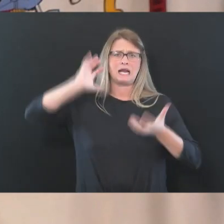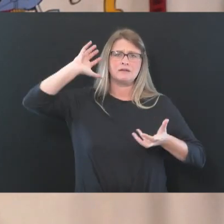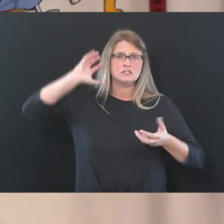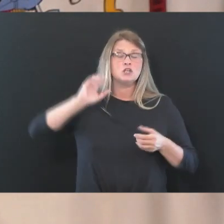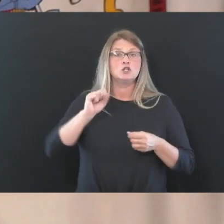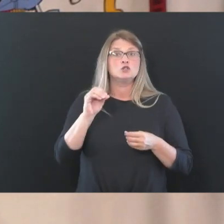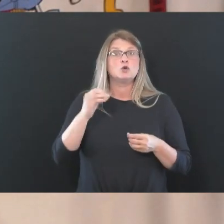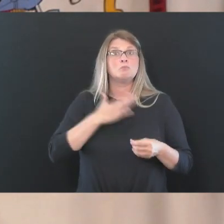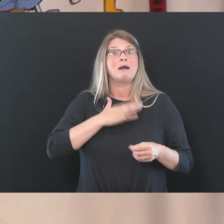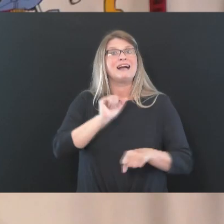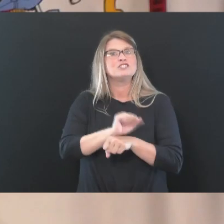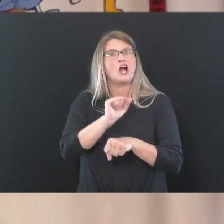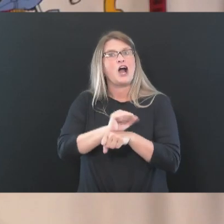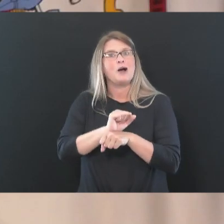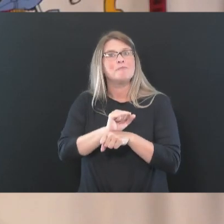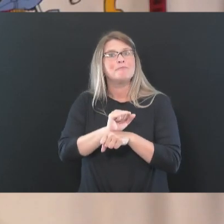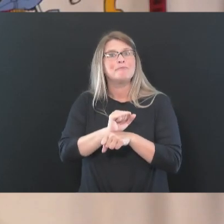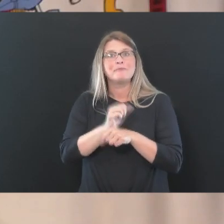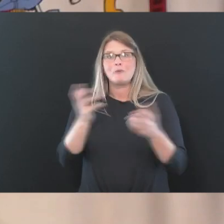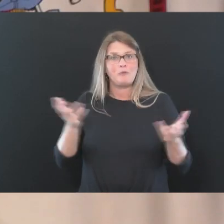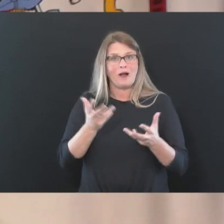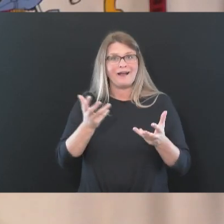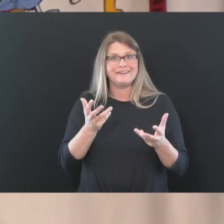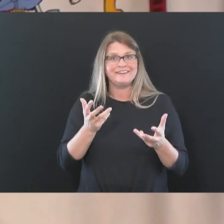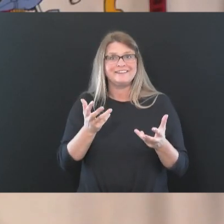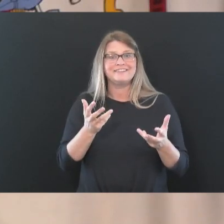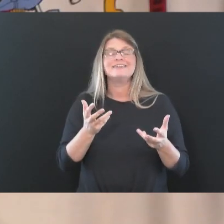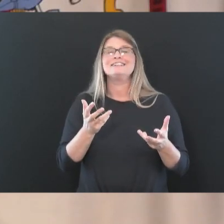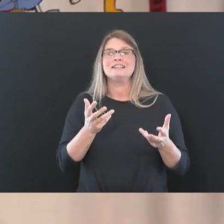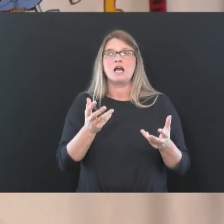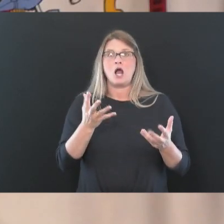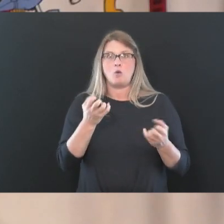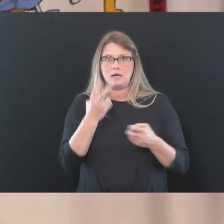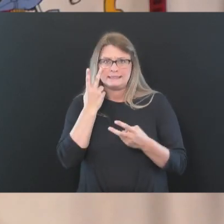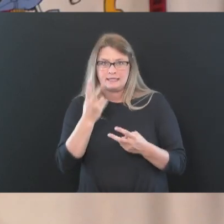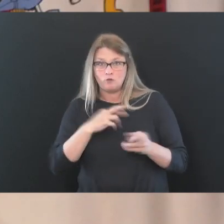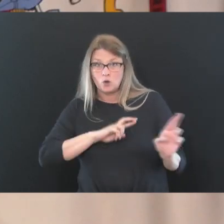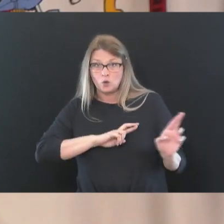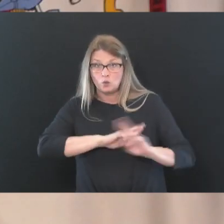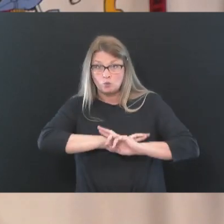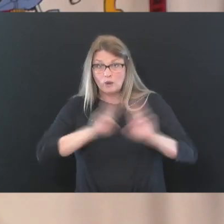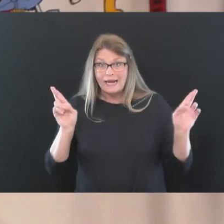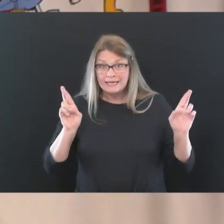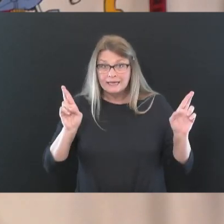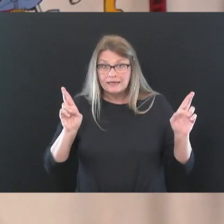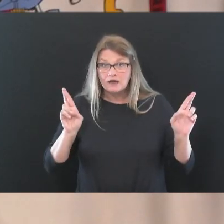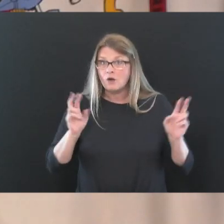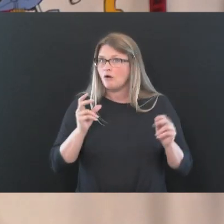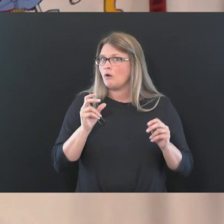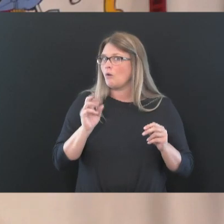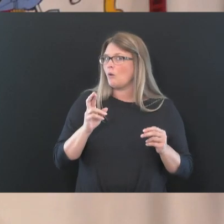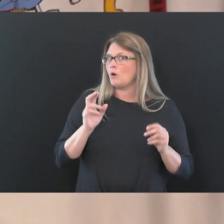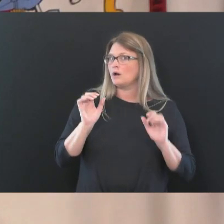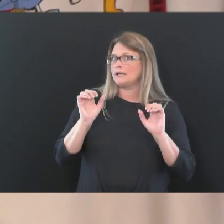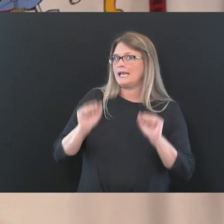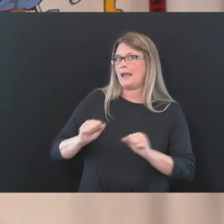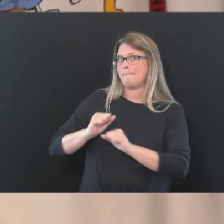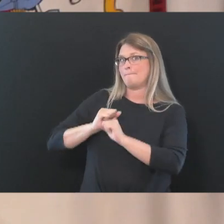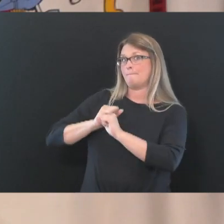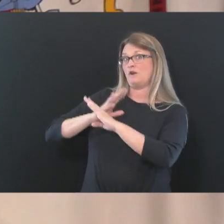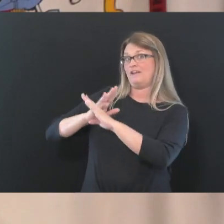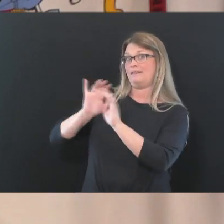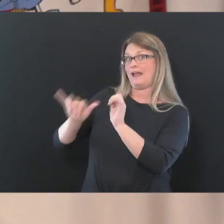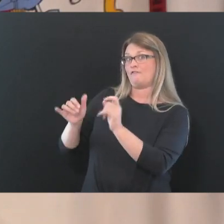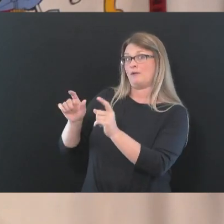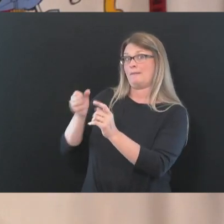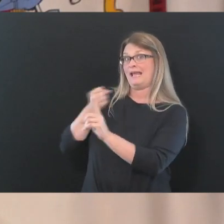my job to try with all in me to see that we're either ready or we some way, somehow prevent that from